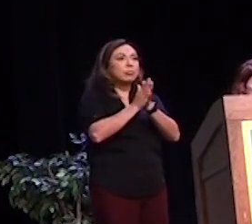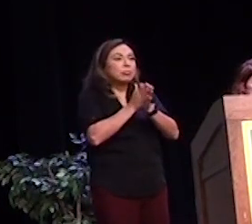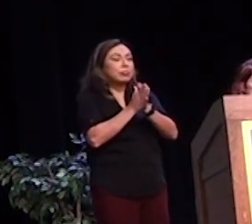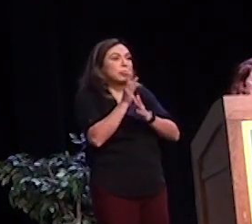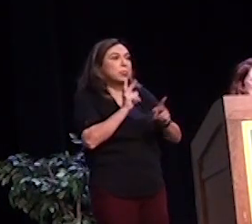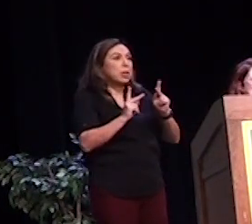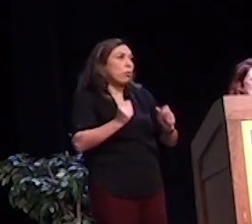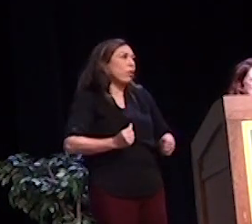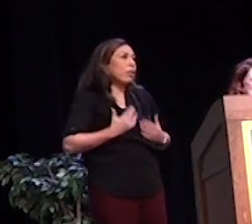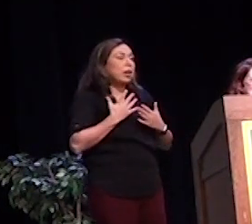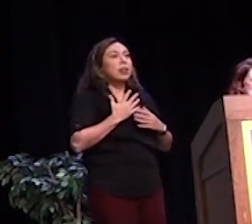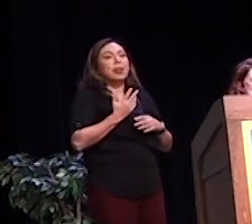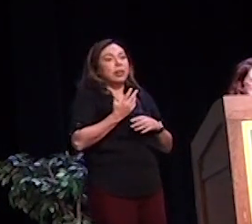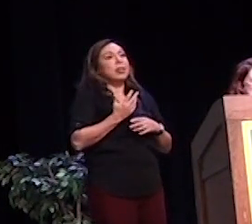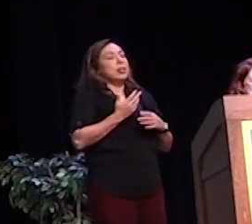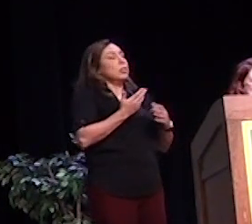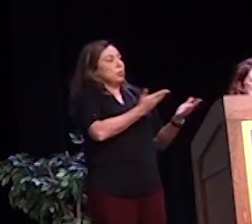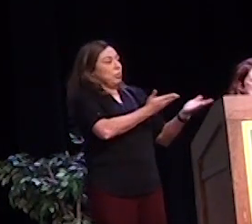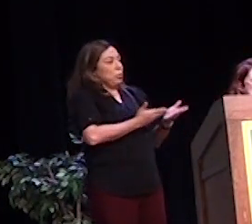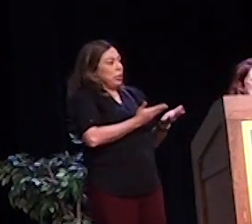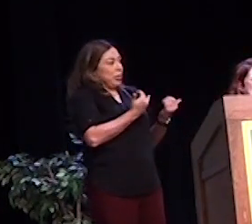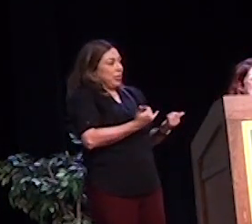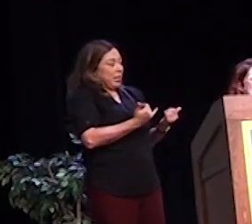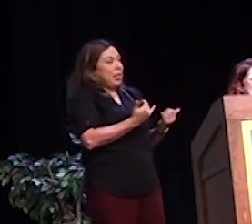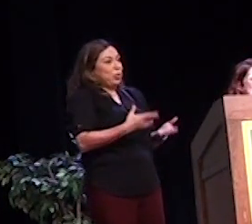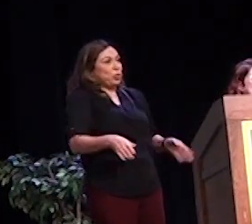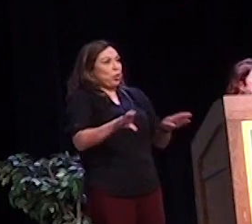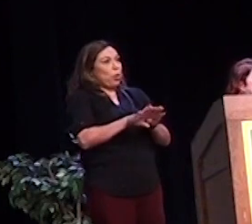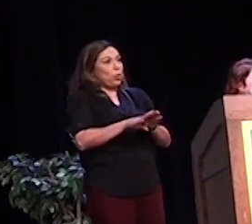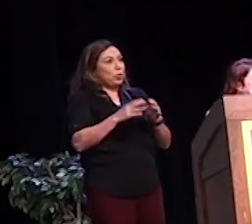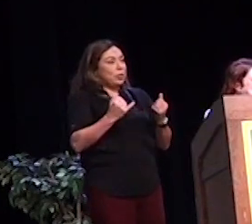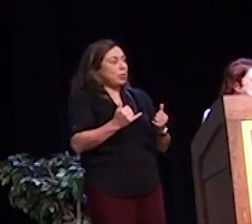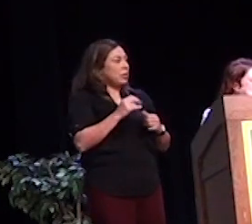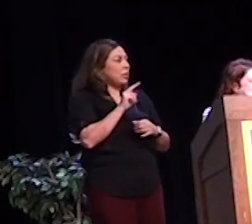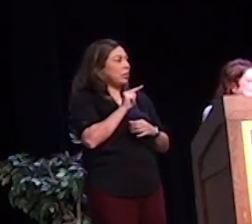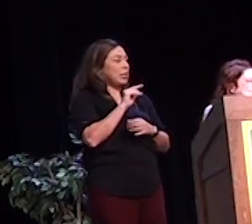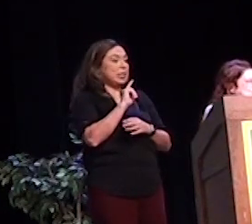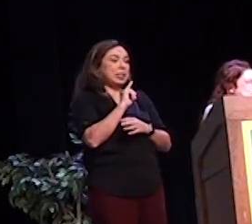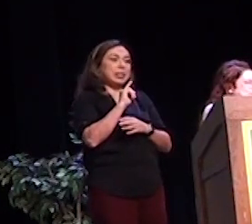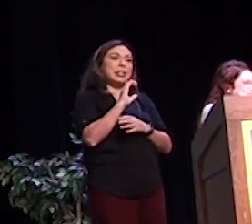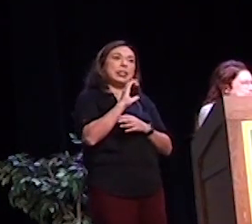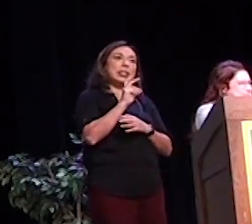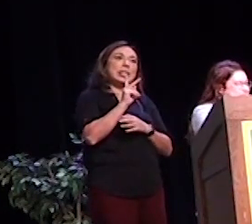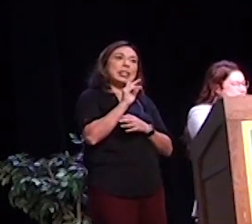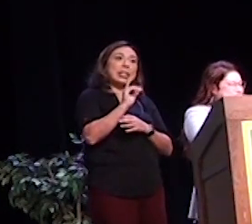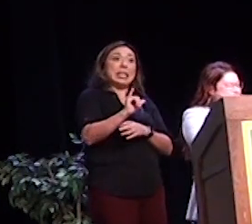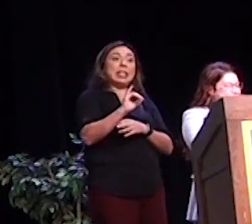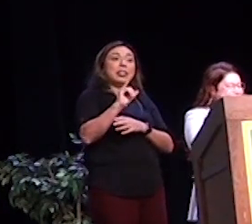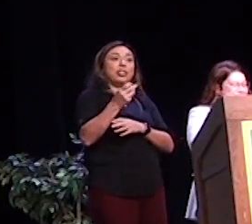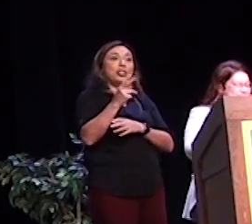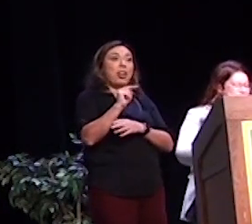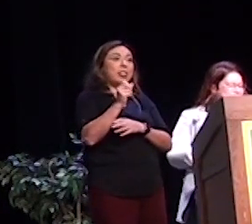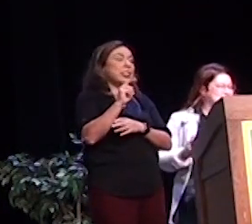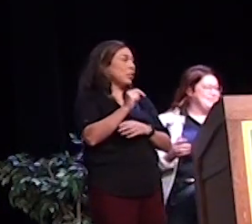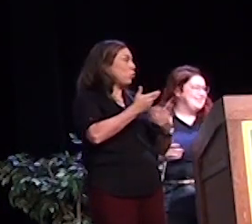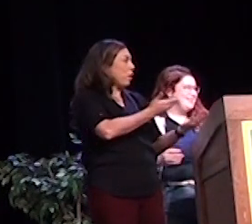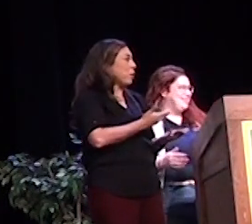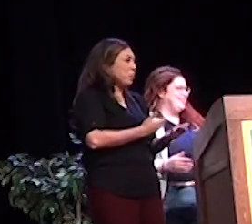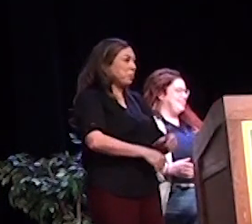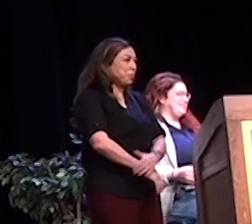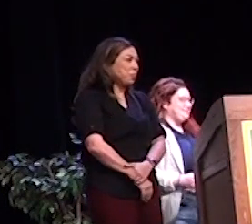know there is just no one better to bring today to a close than Commissioner Nikki Johnson.